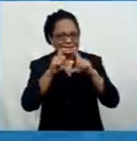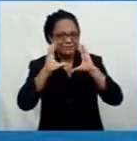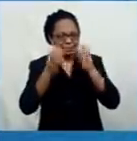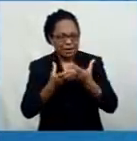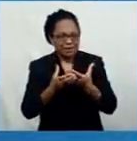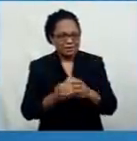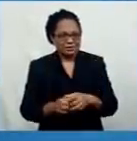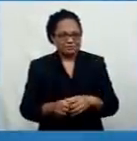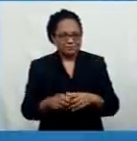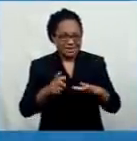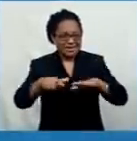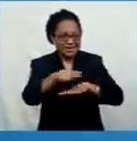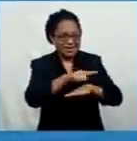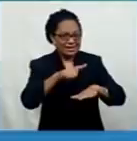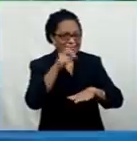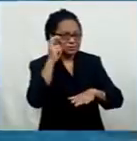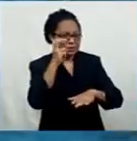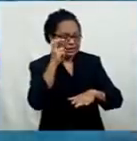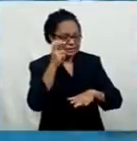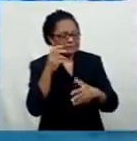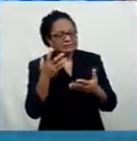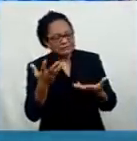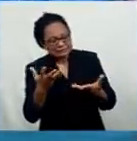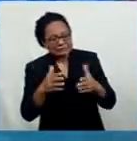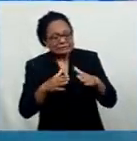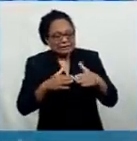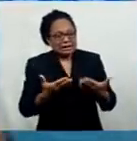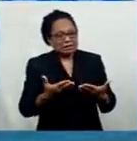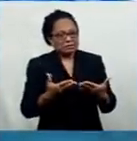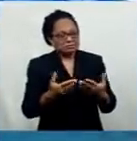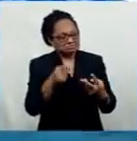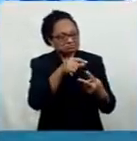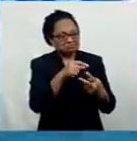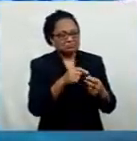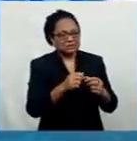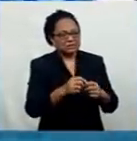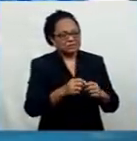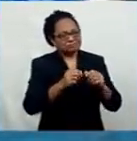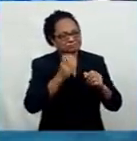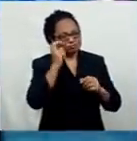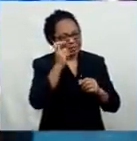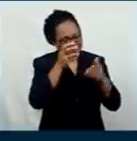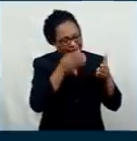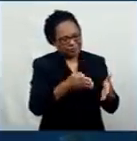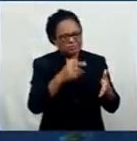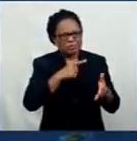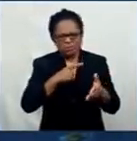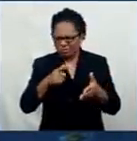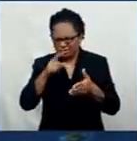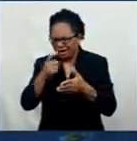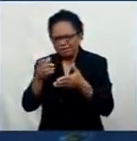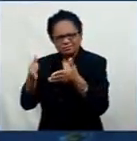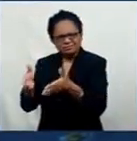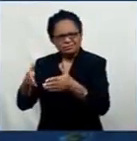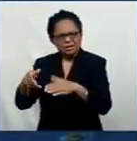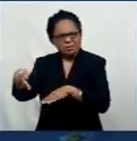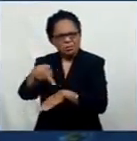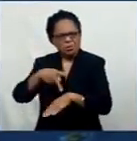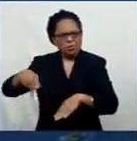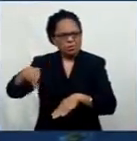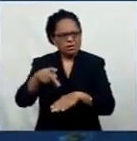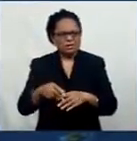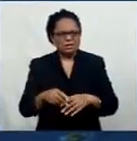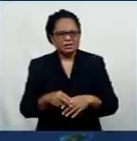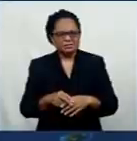Land training is the most go-to option for most of these water babies. I believe some are doing training,